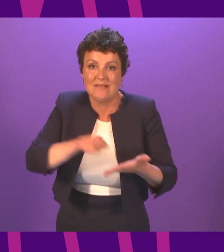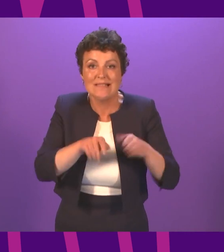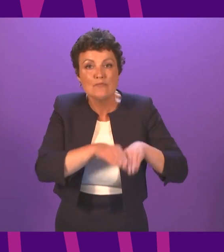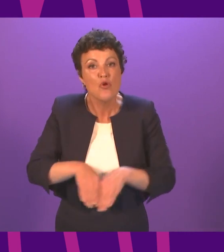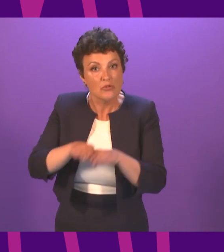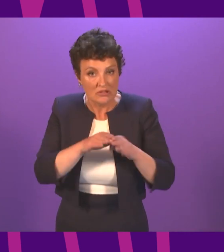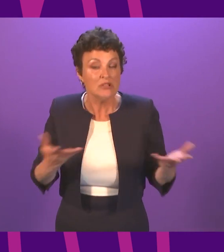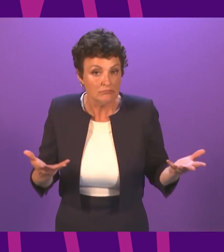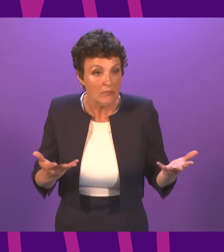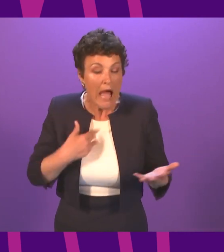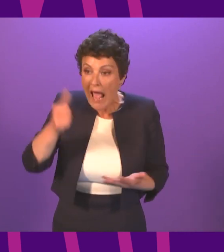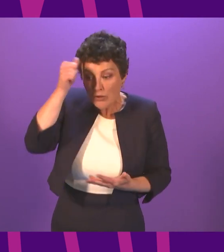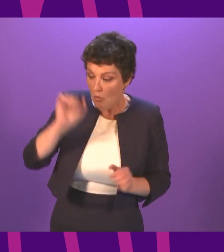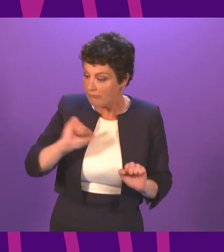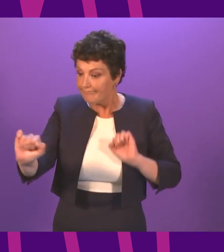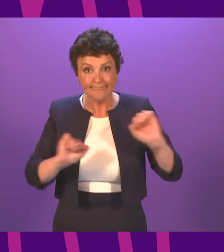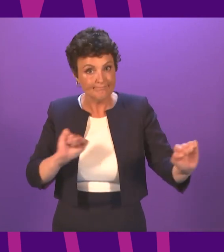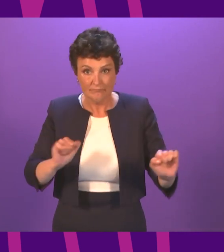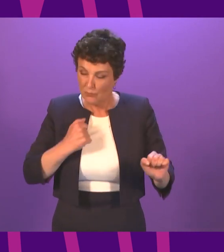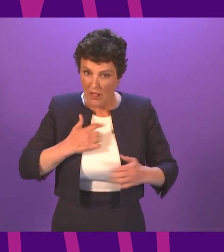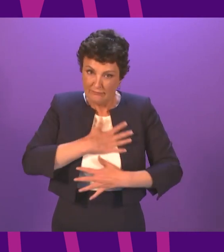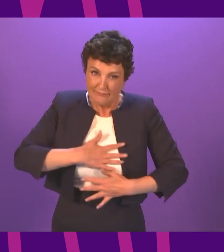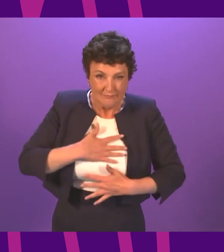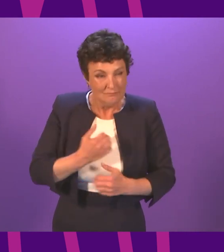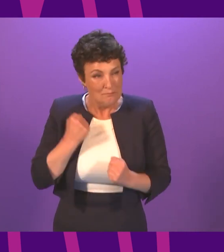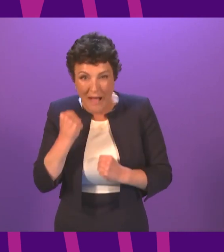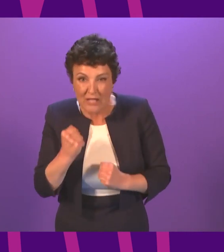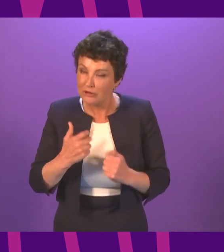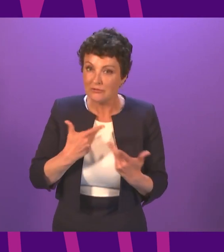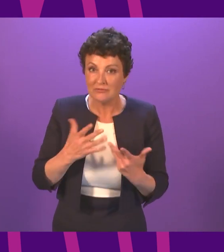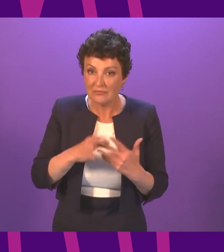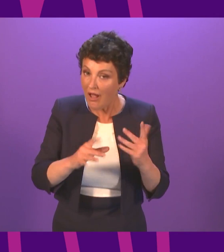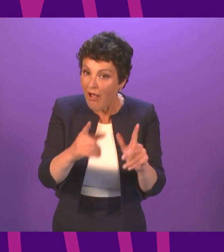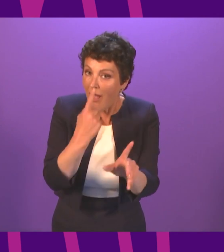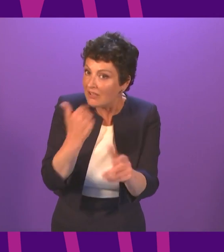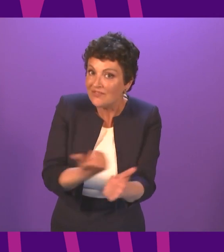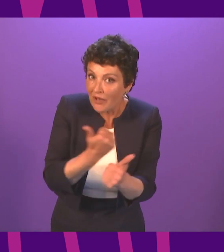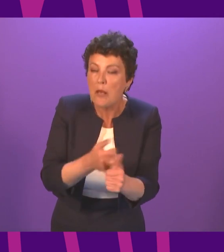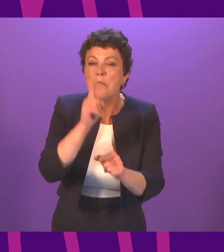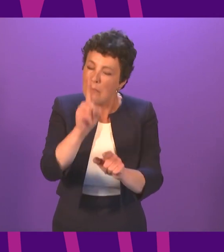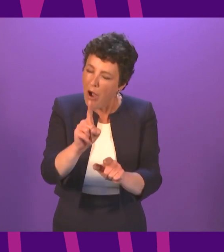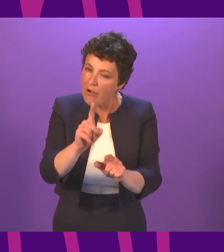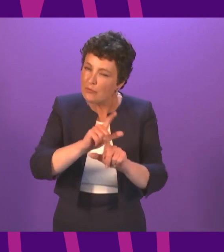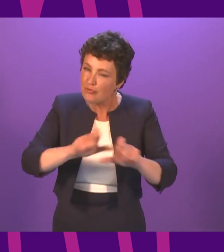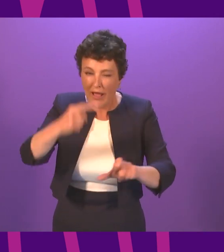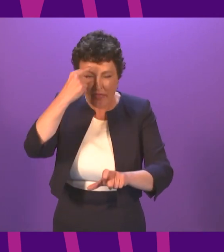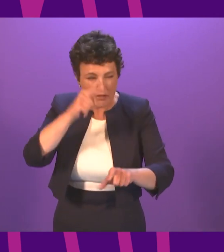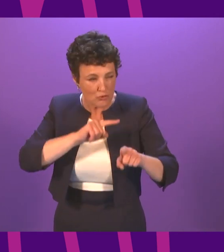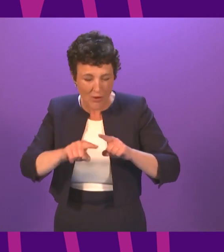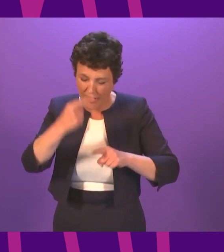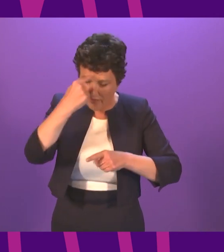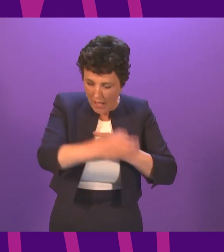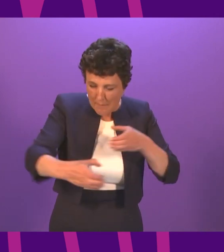reason. But if on both sides of this great national debate we can strive for mutual understanding,